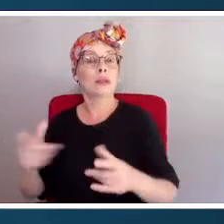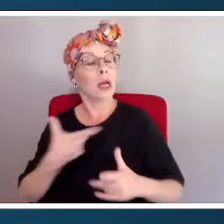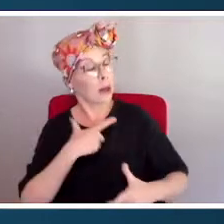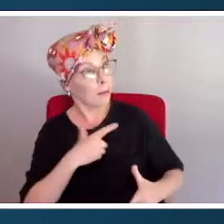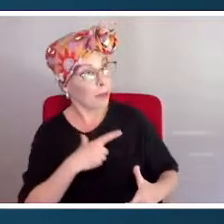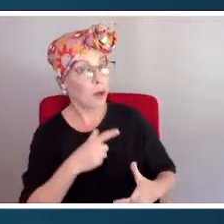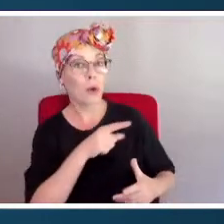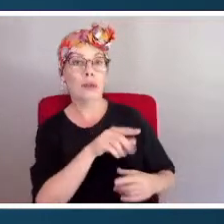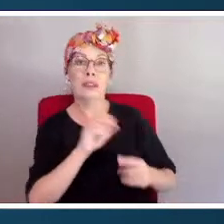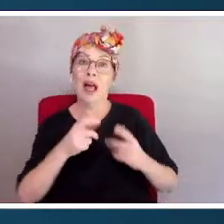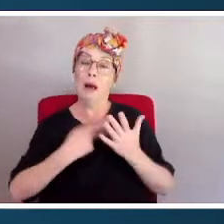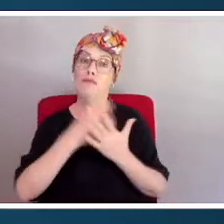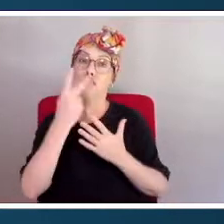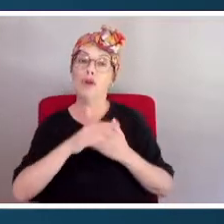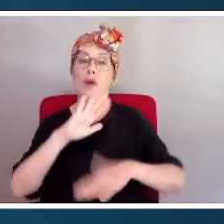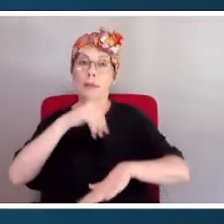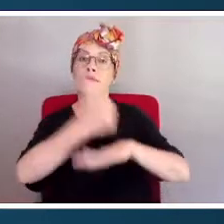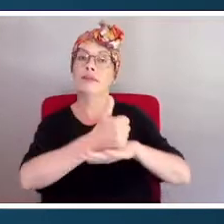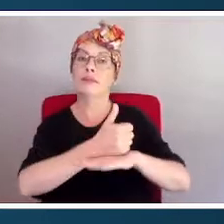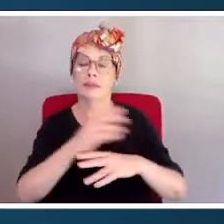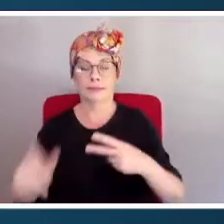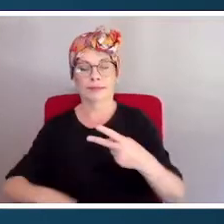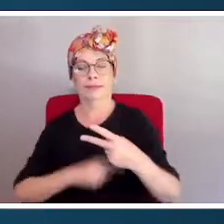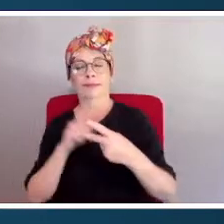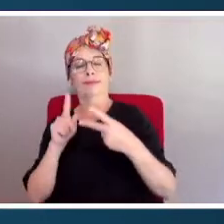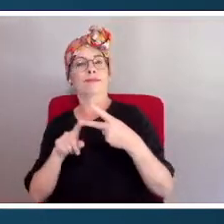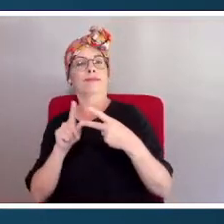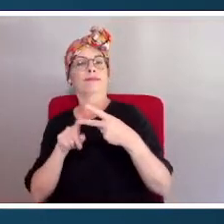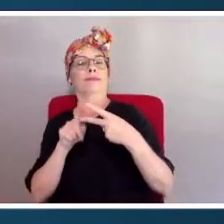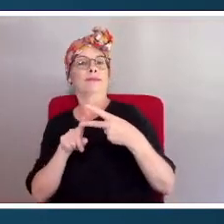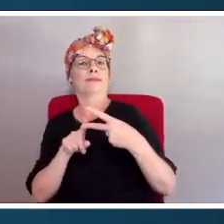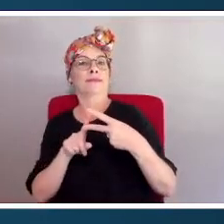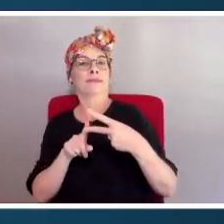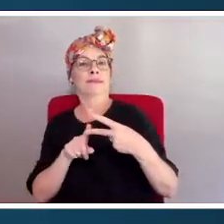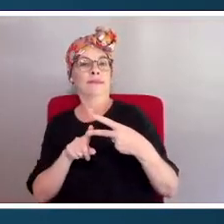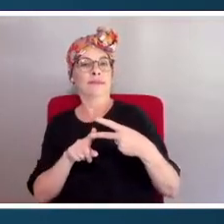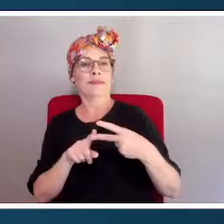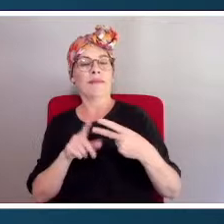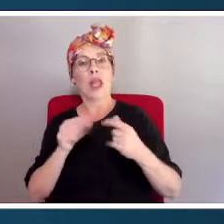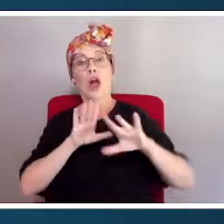Second, while Australian engineers, experts,